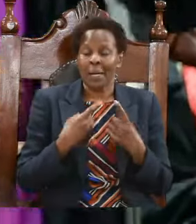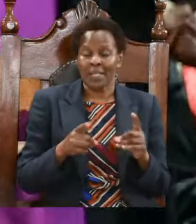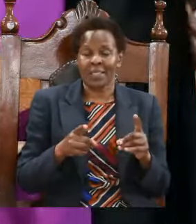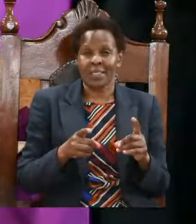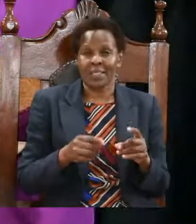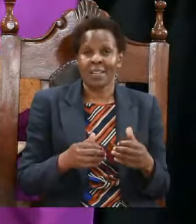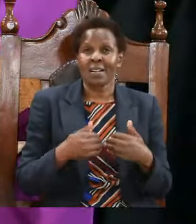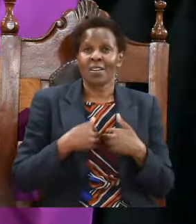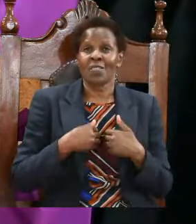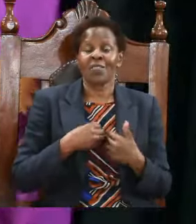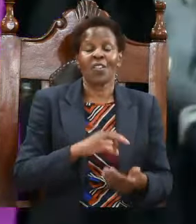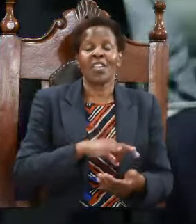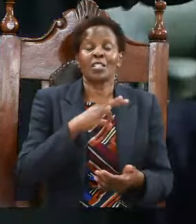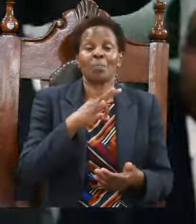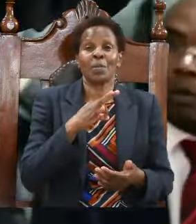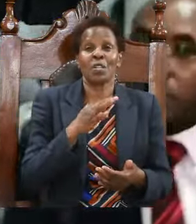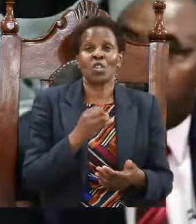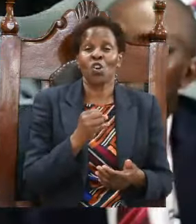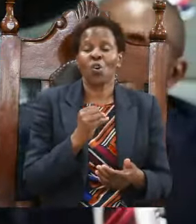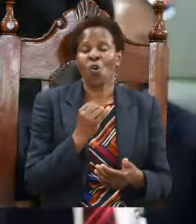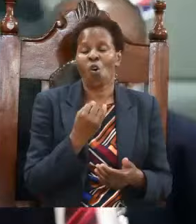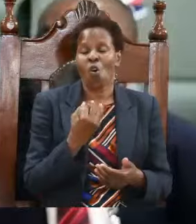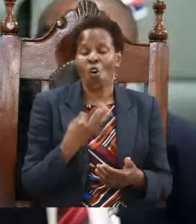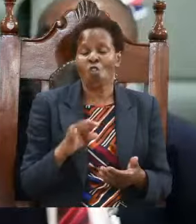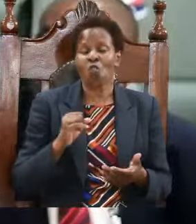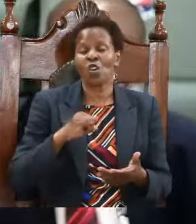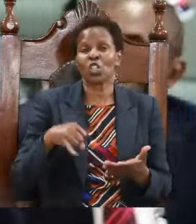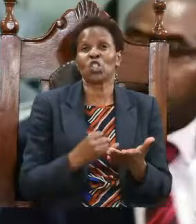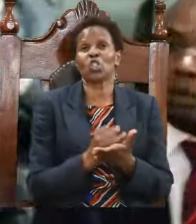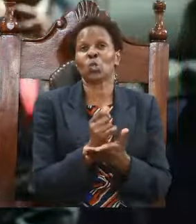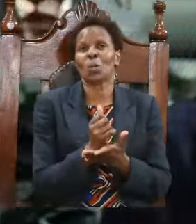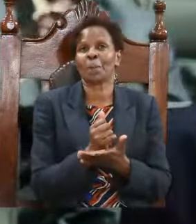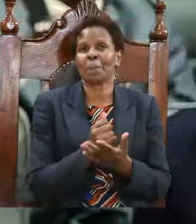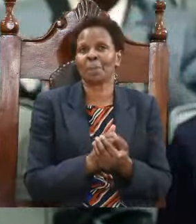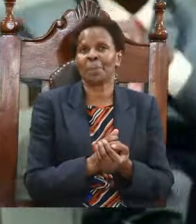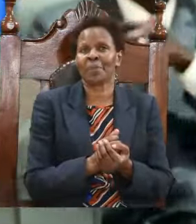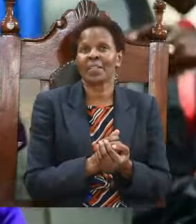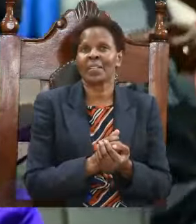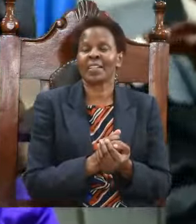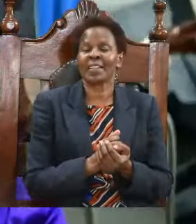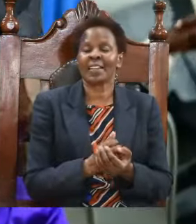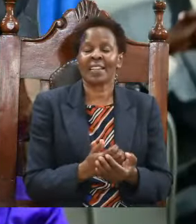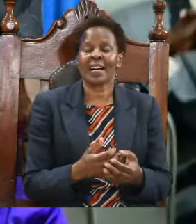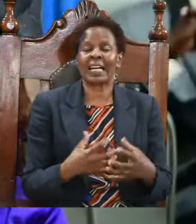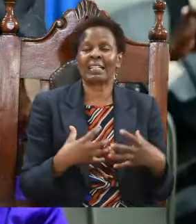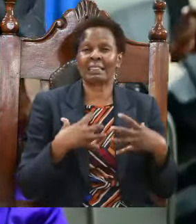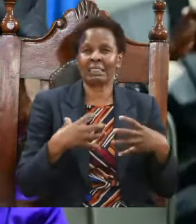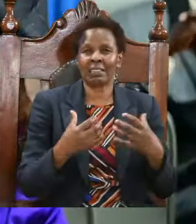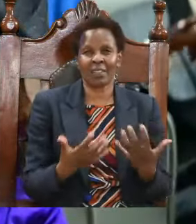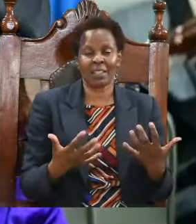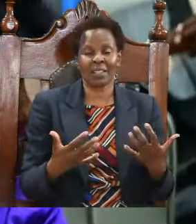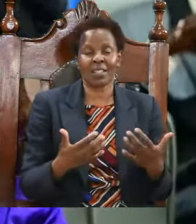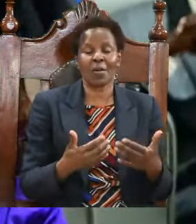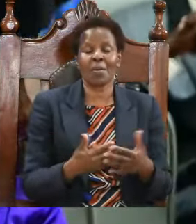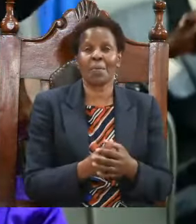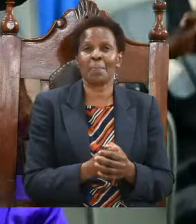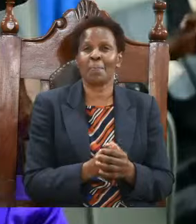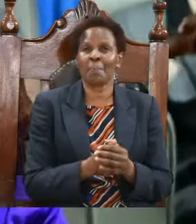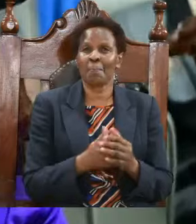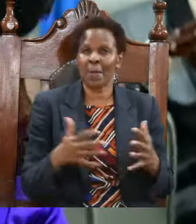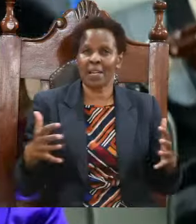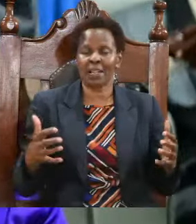spirit of Joshua. Have the spirit of? There are huge things ahead of us. There are great